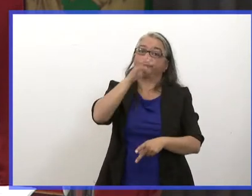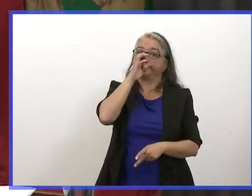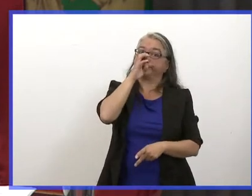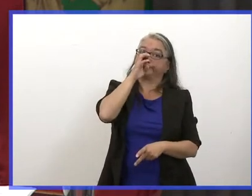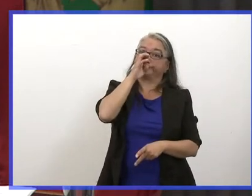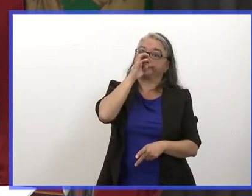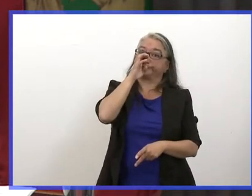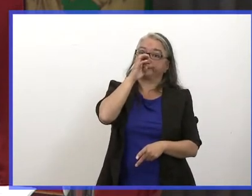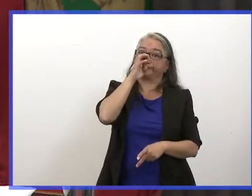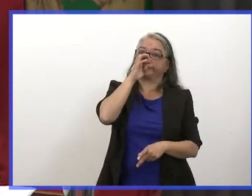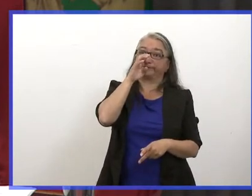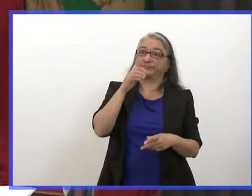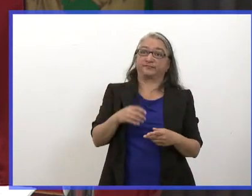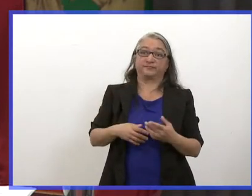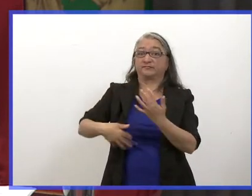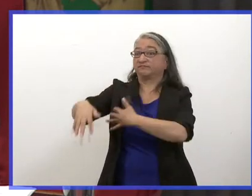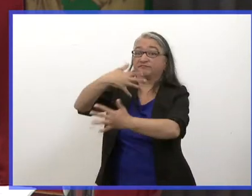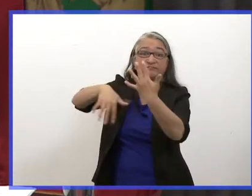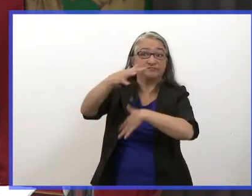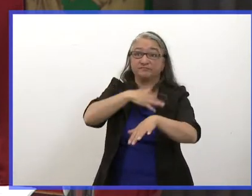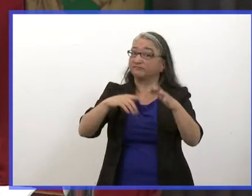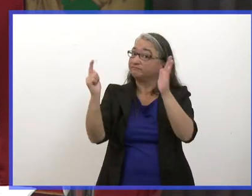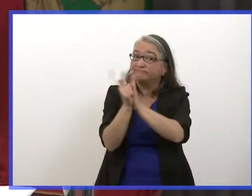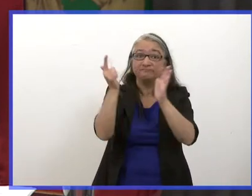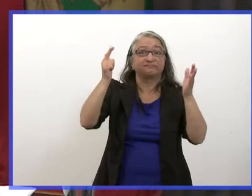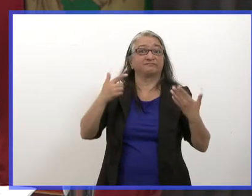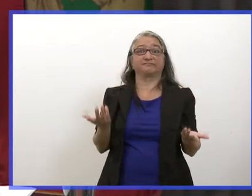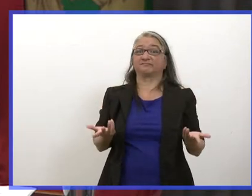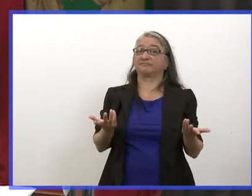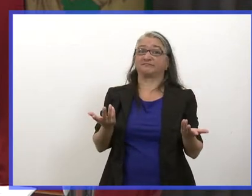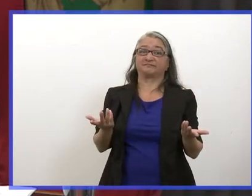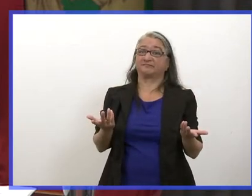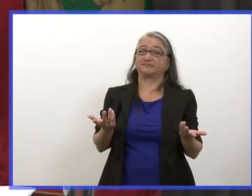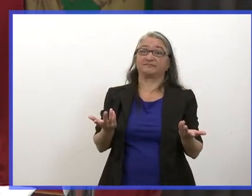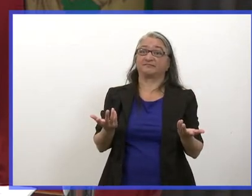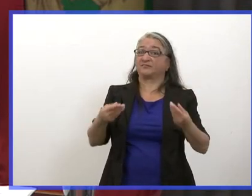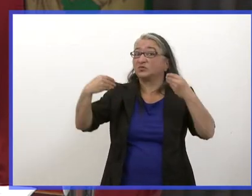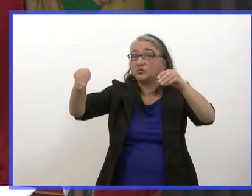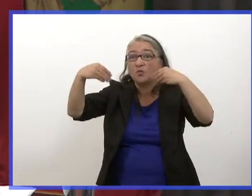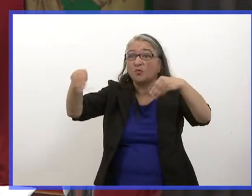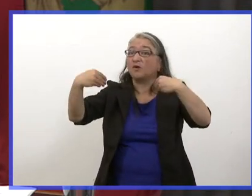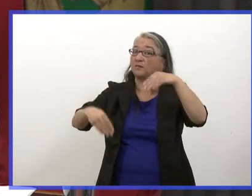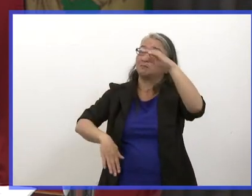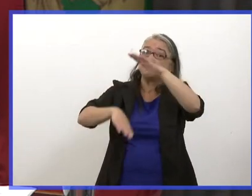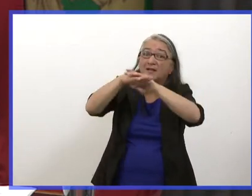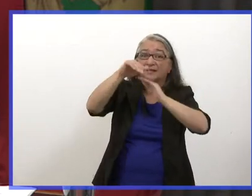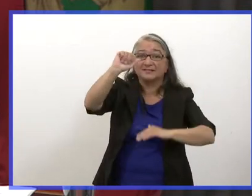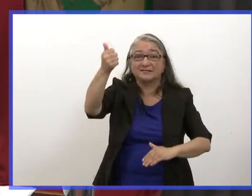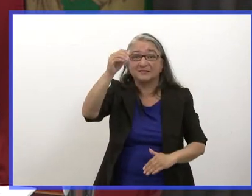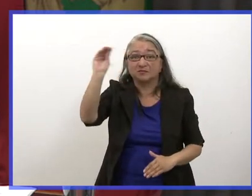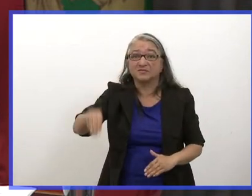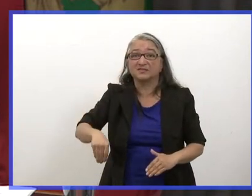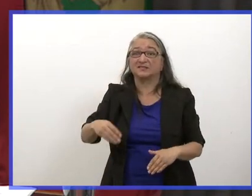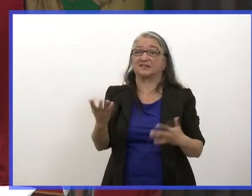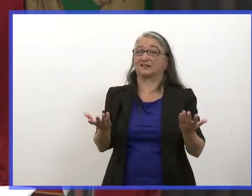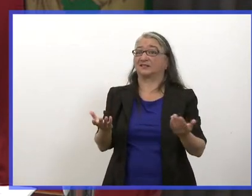have 10% retail. We don't allow people of faith to gather in any